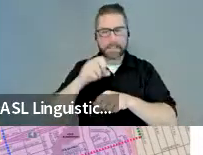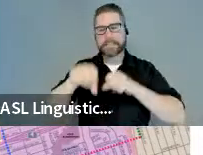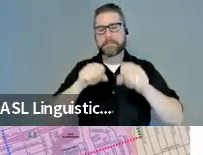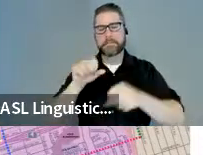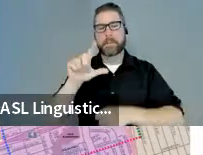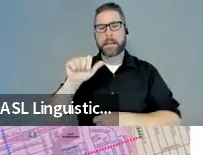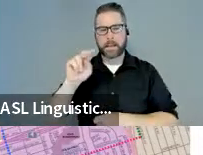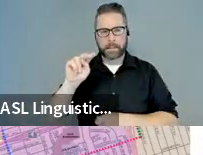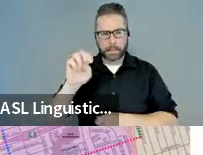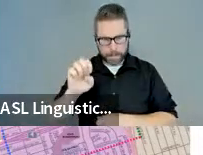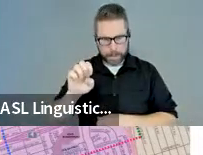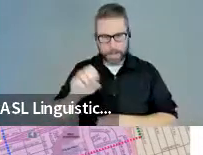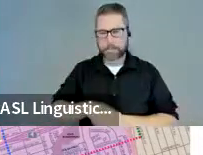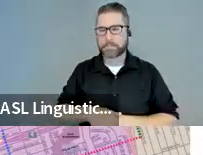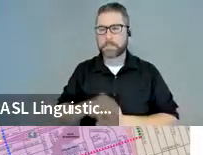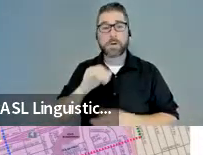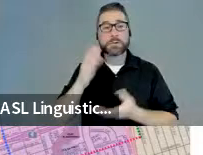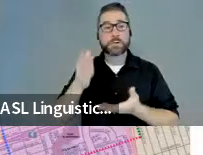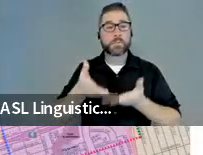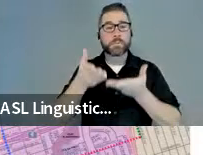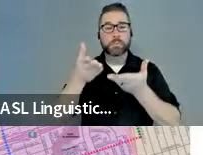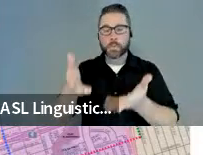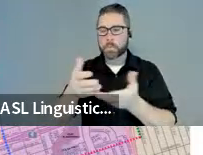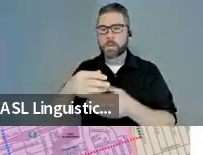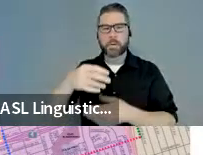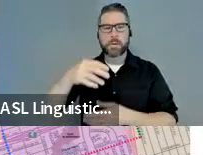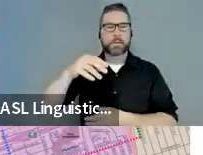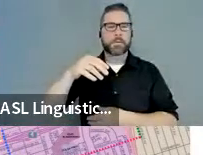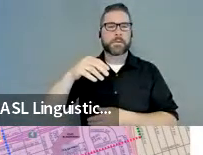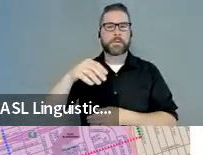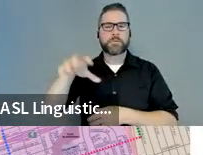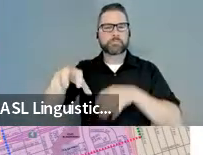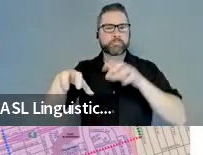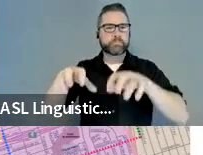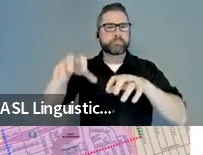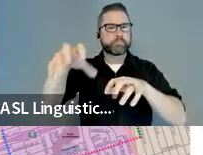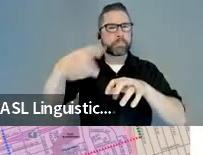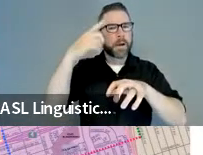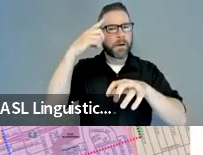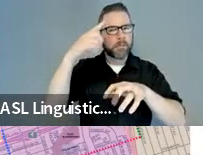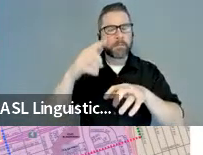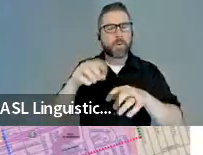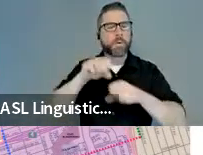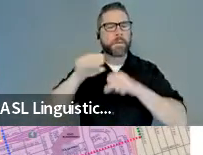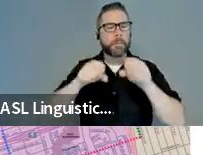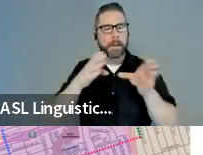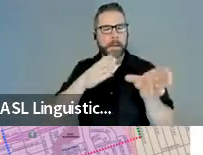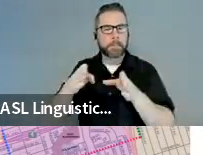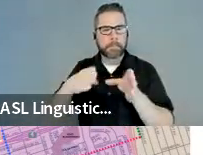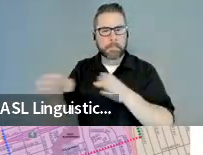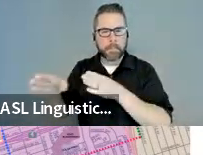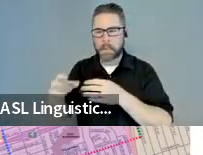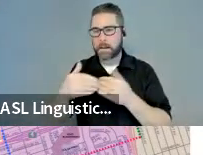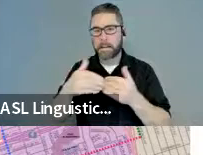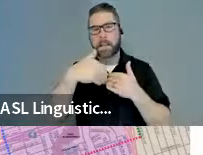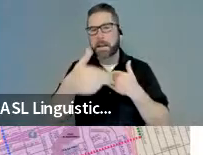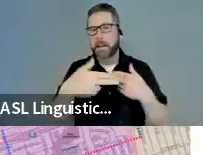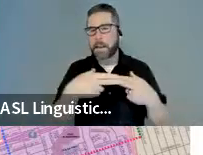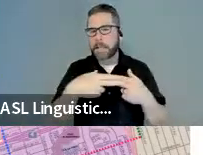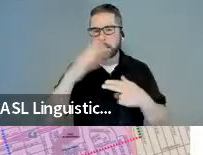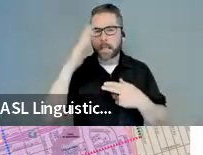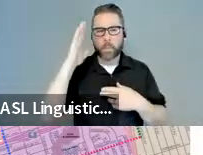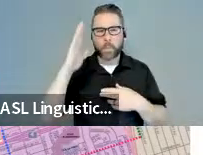facilities per their bike plan. And some of the questions that you all had that we'll show on the next slide as to like, how does this all interact? What are the